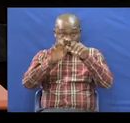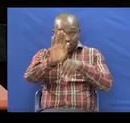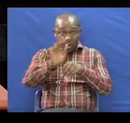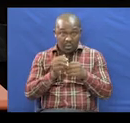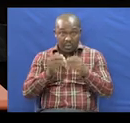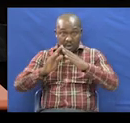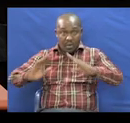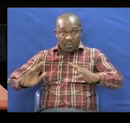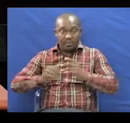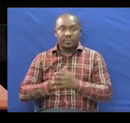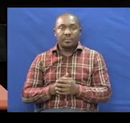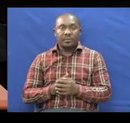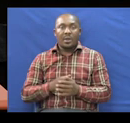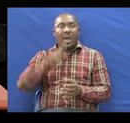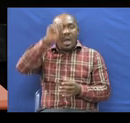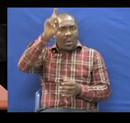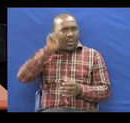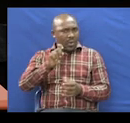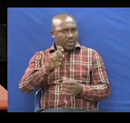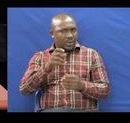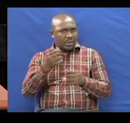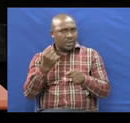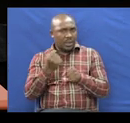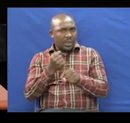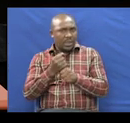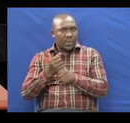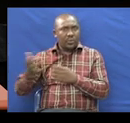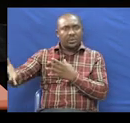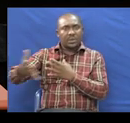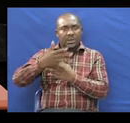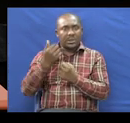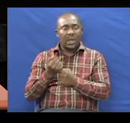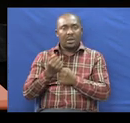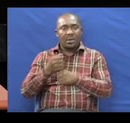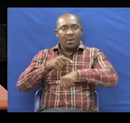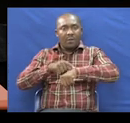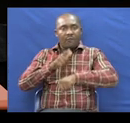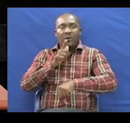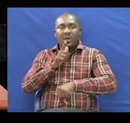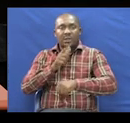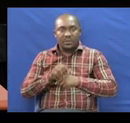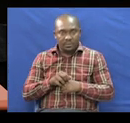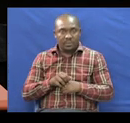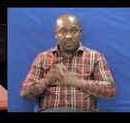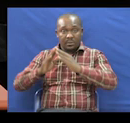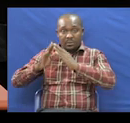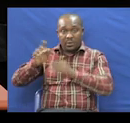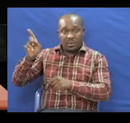another example comes from your own home. What do you take for lunch? What do you take for lunch at your home?